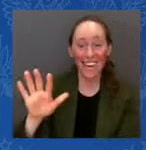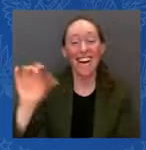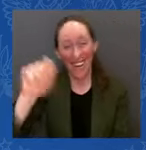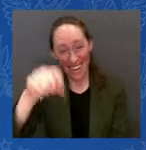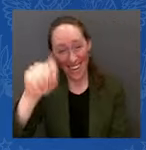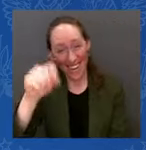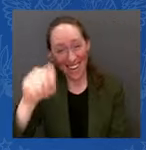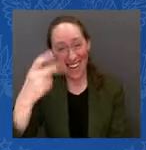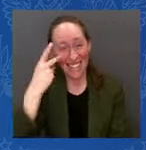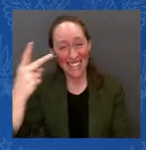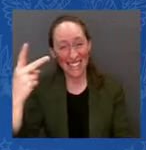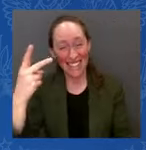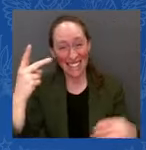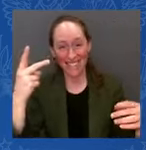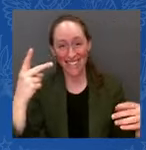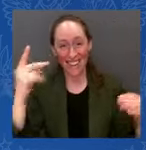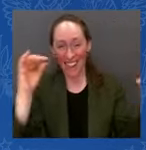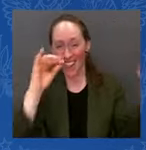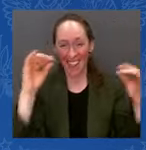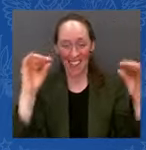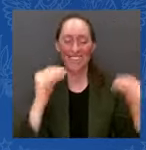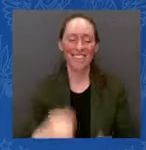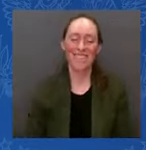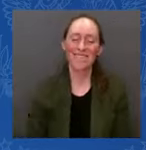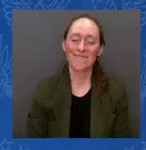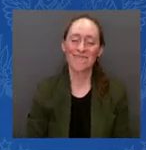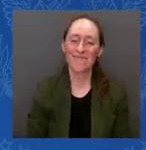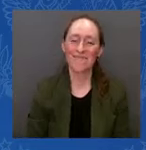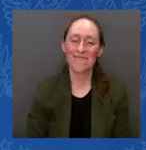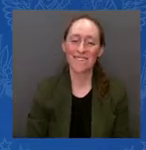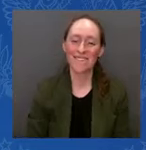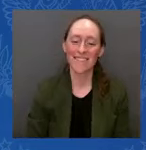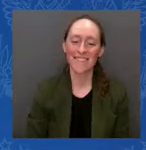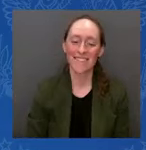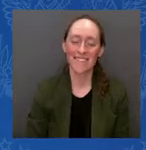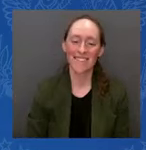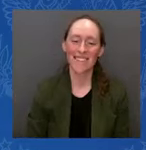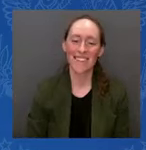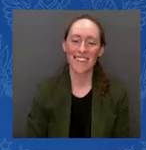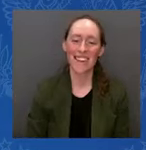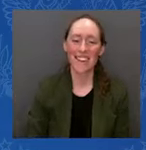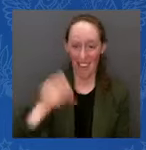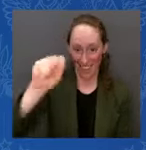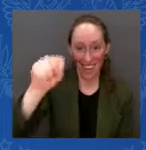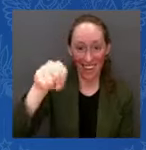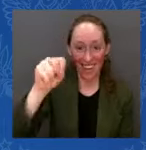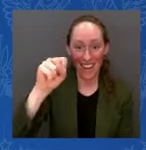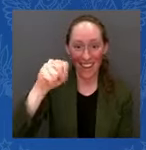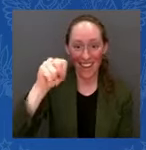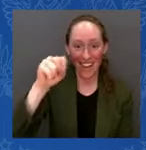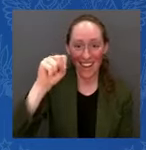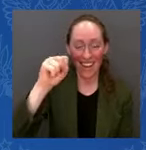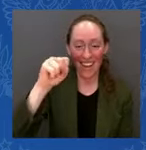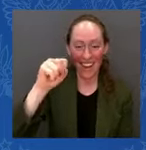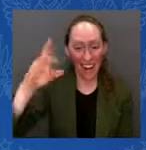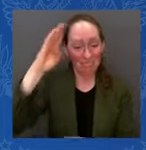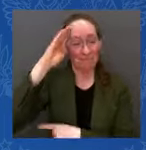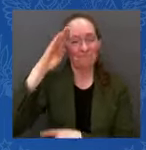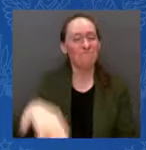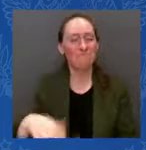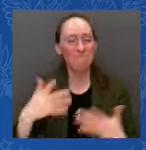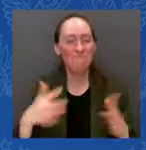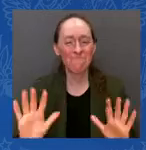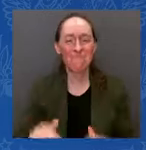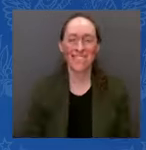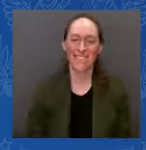They're standing at attention. Can I tell them at ease? I'm their commander in chief, right? I mean, anyway, thank you, thank you, thank you, thank you, thank